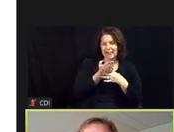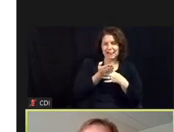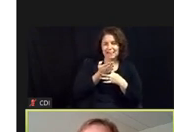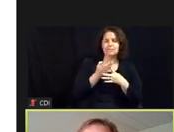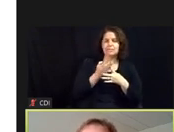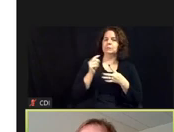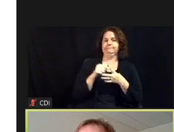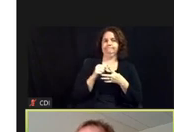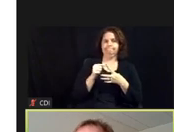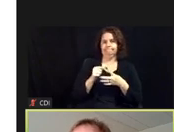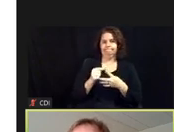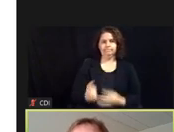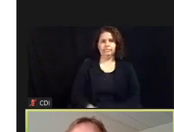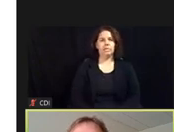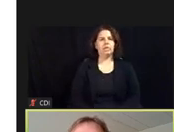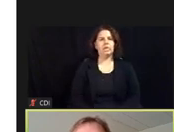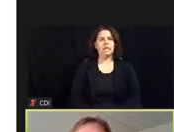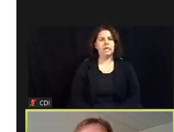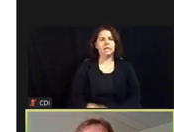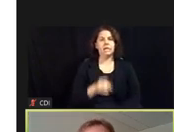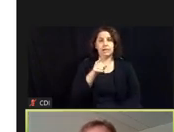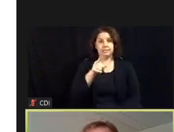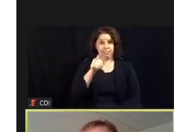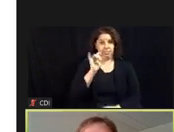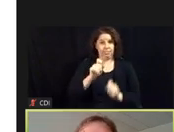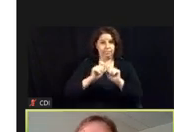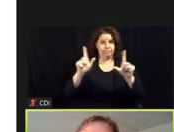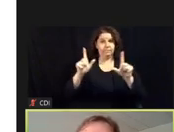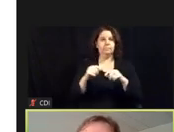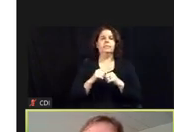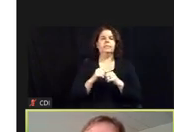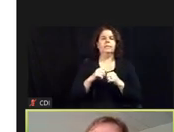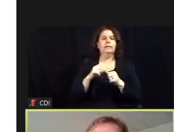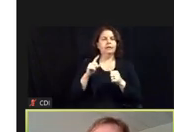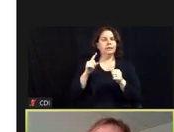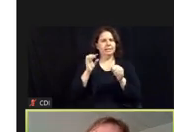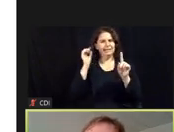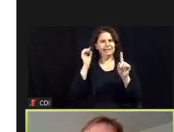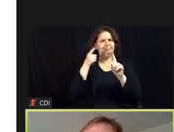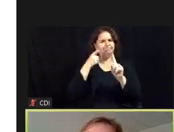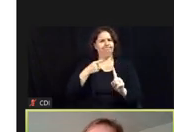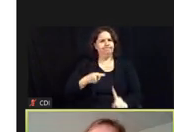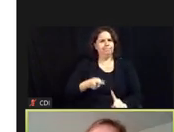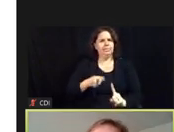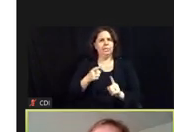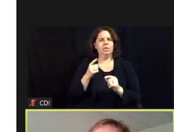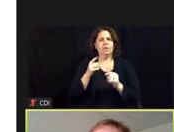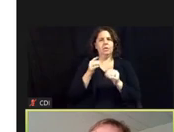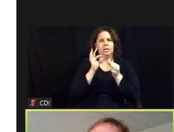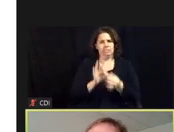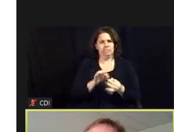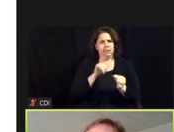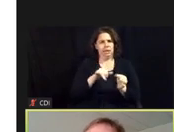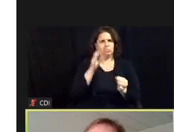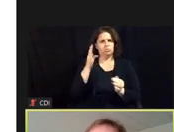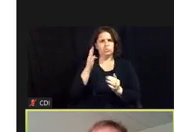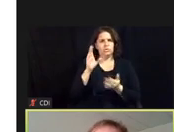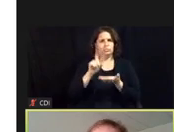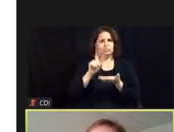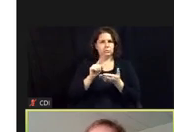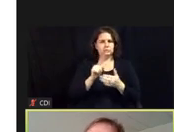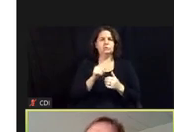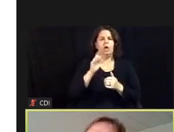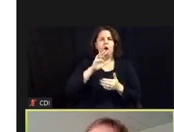So these are the key features of the new blueprint. It is statewide. There are mandatory metrics for all counties. I just went over them, the case rates and test